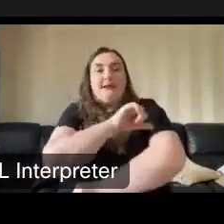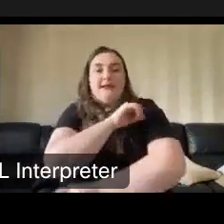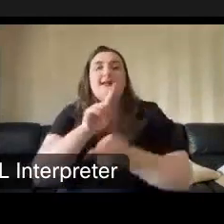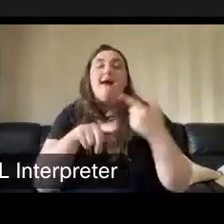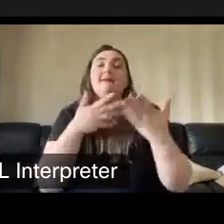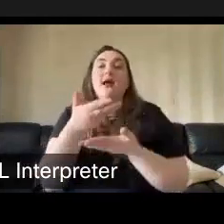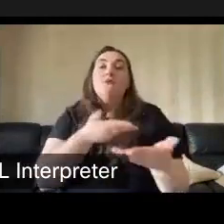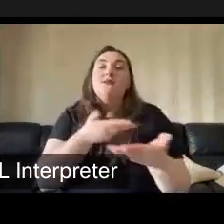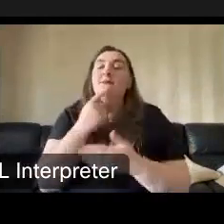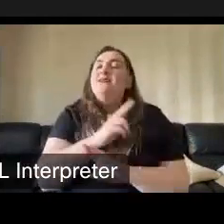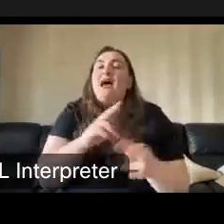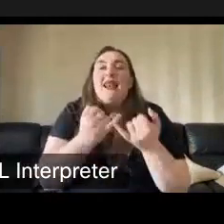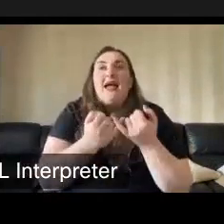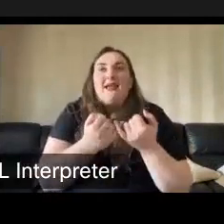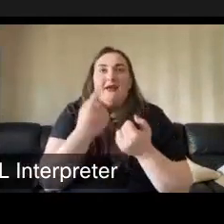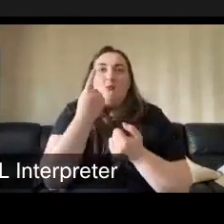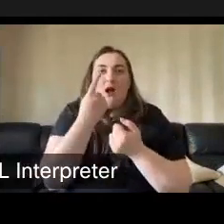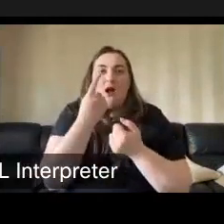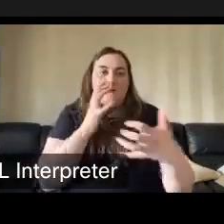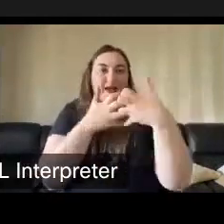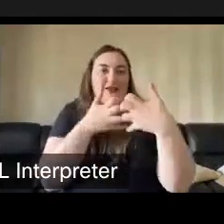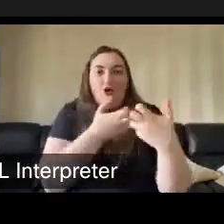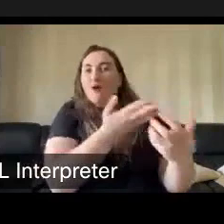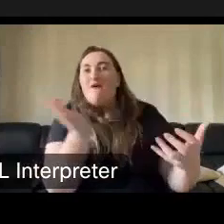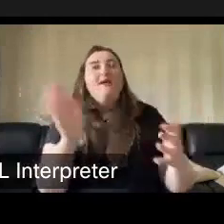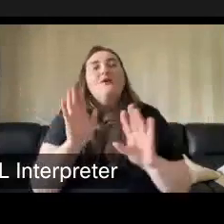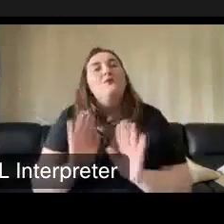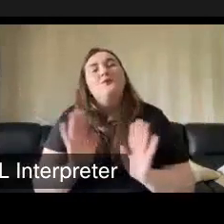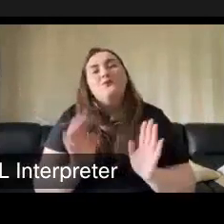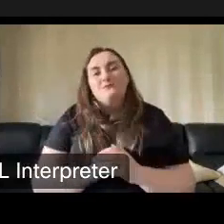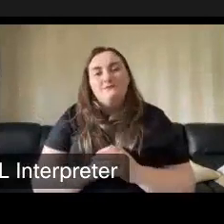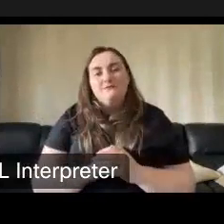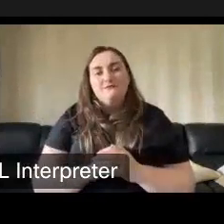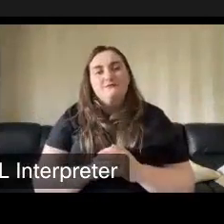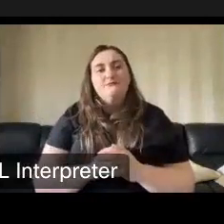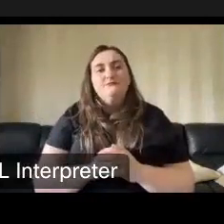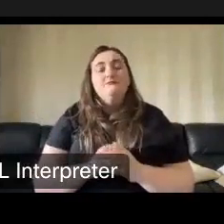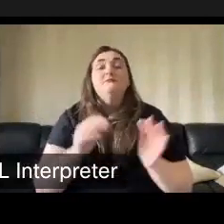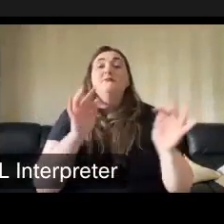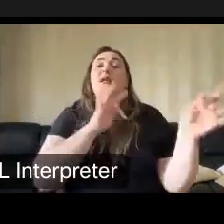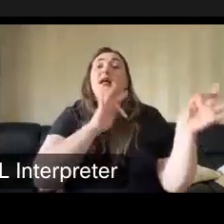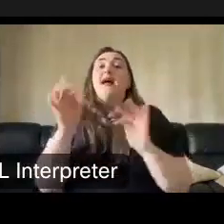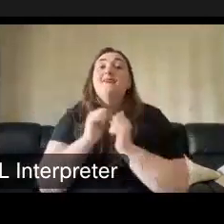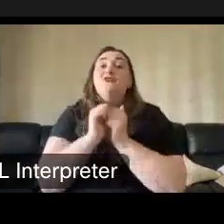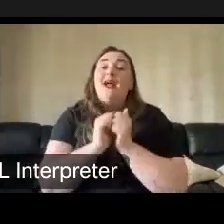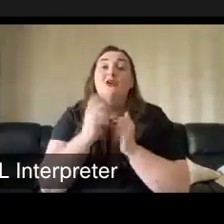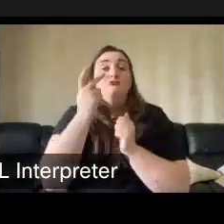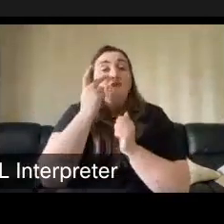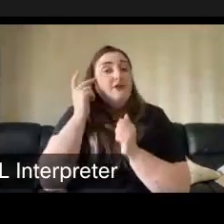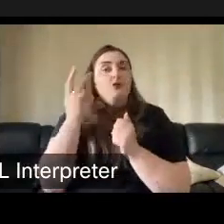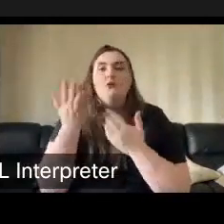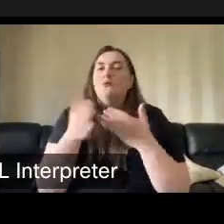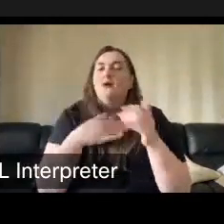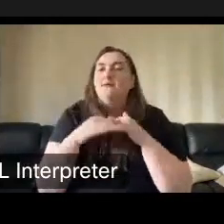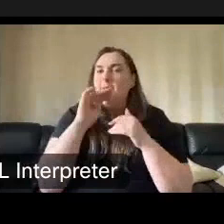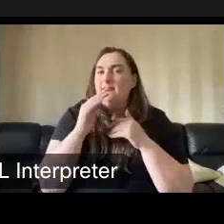But it's not a kind of a one size fits all by any means. After action review, what is that about? Some